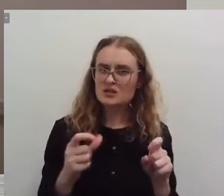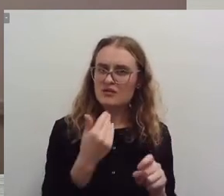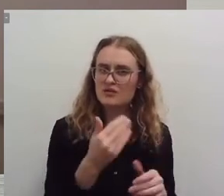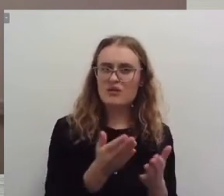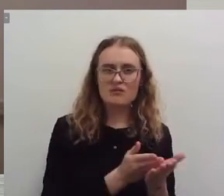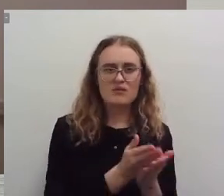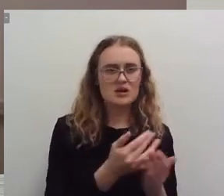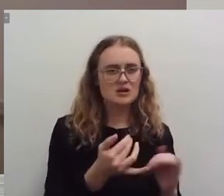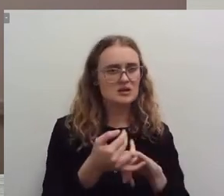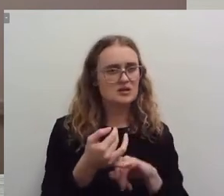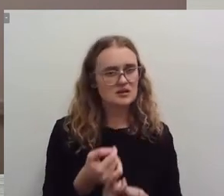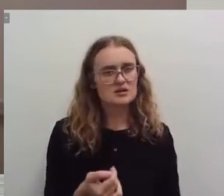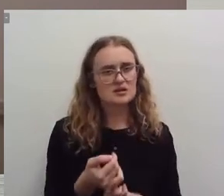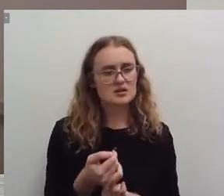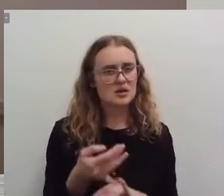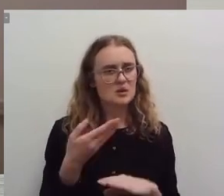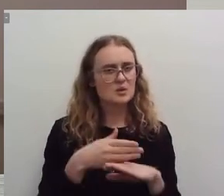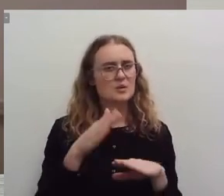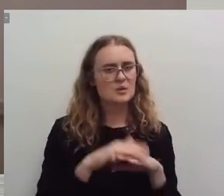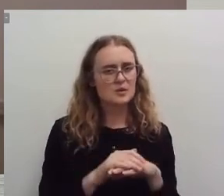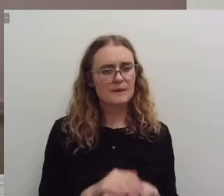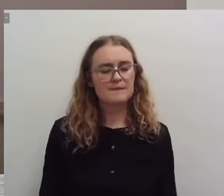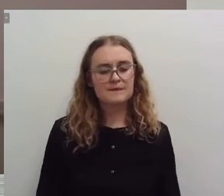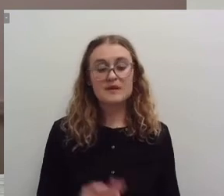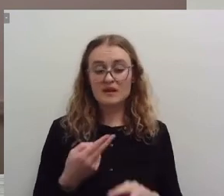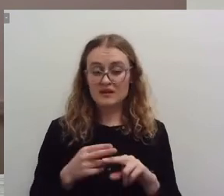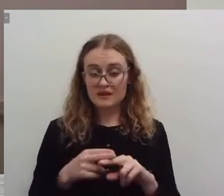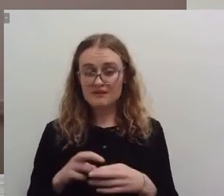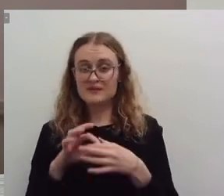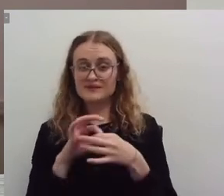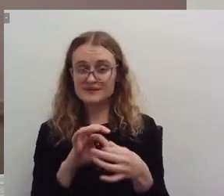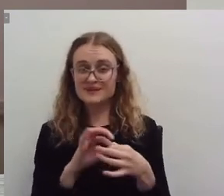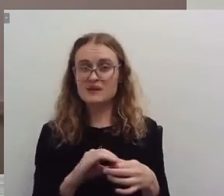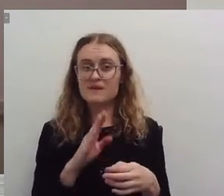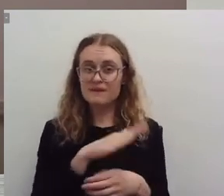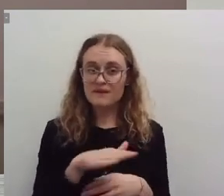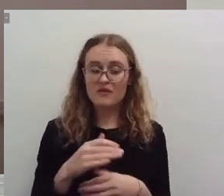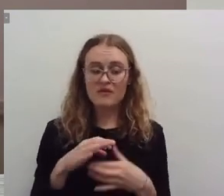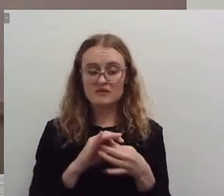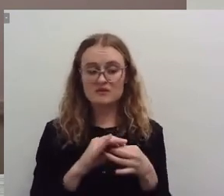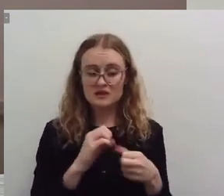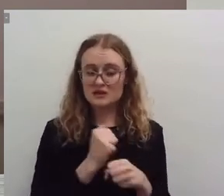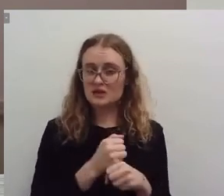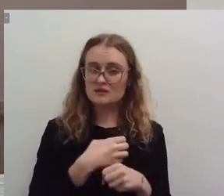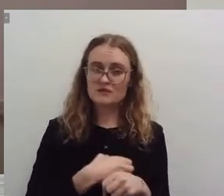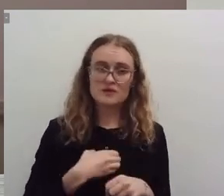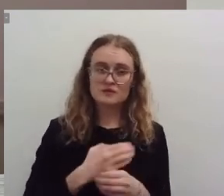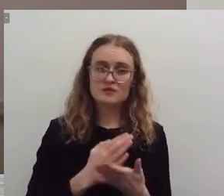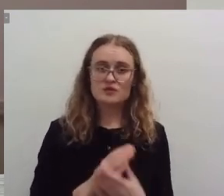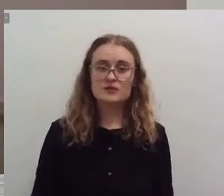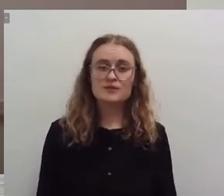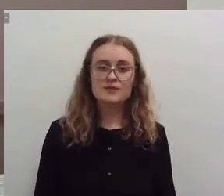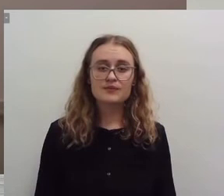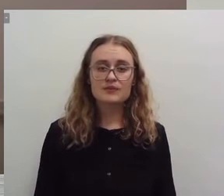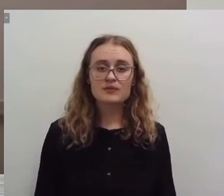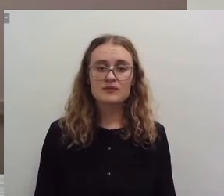think that strengthening the voices of youth is the most important thing we can do when we are